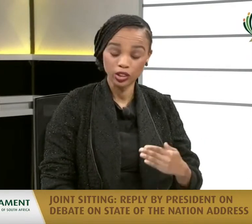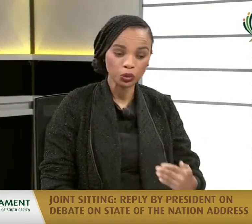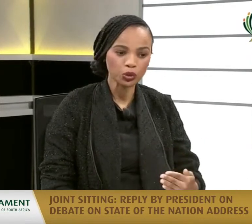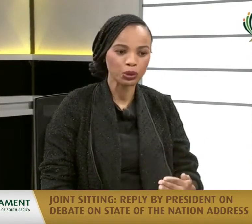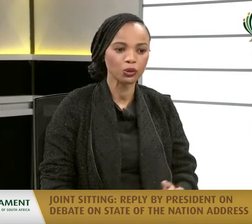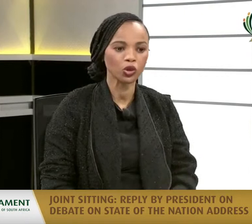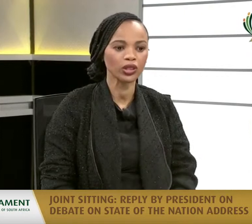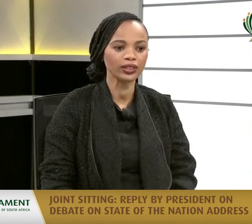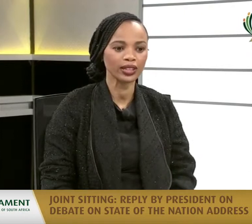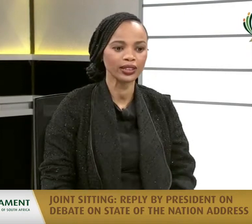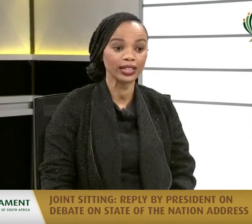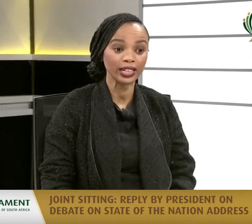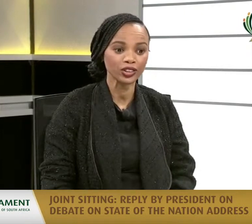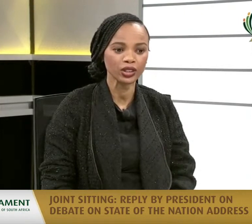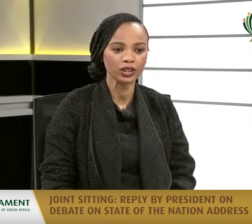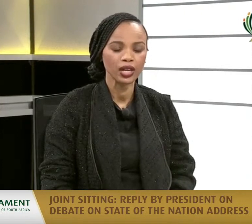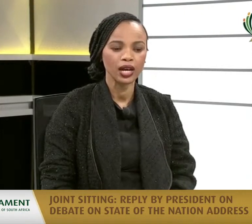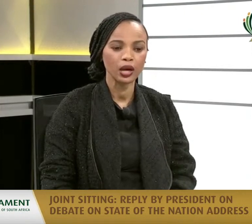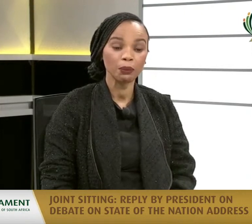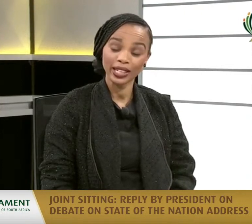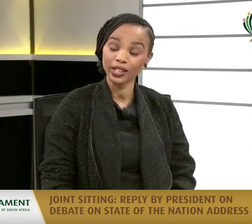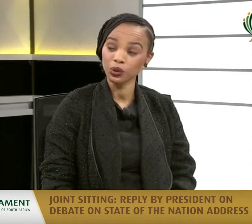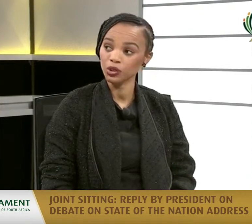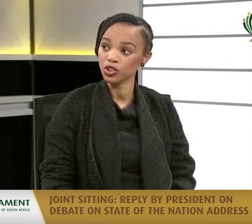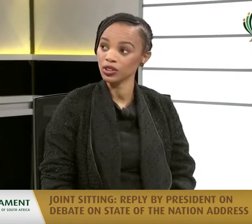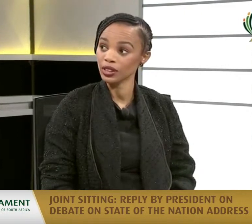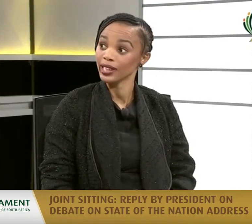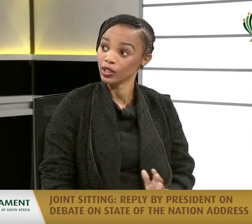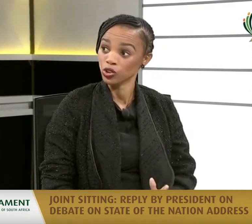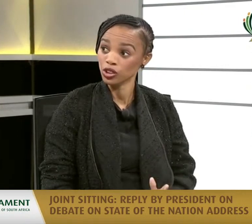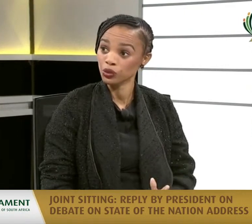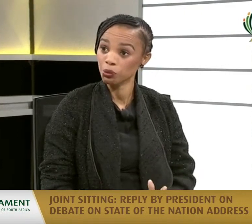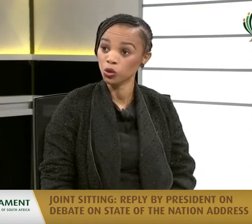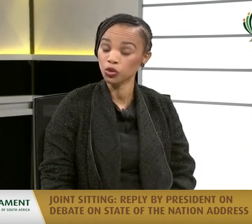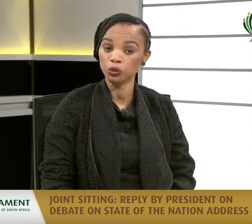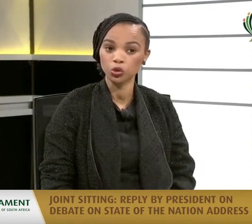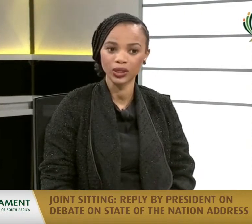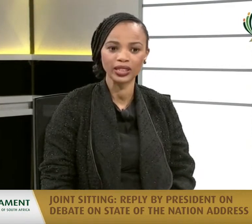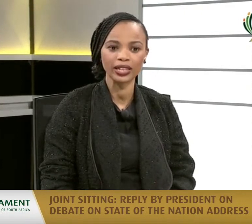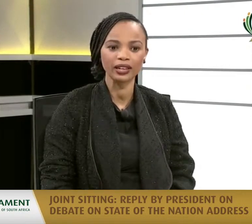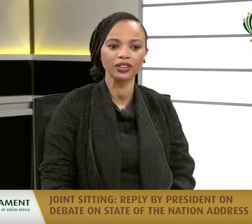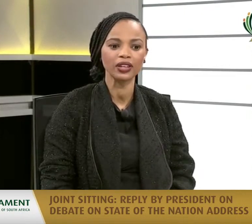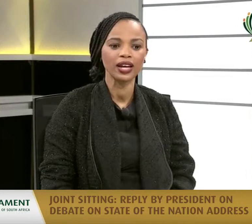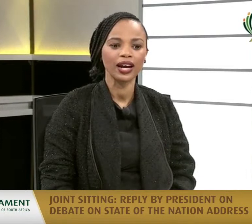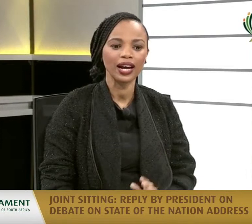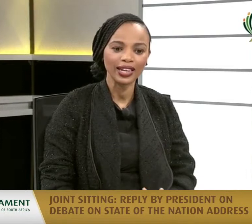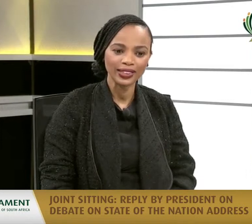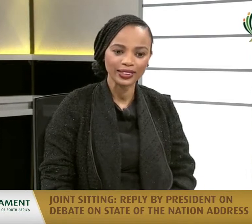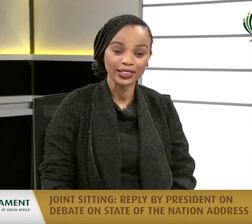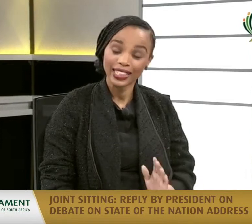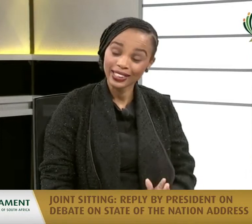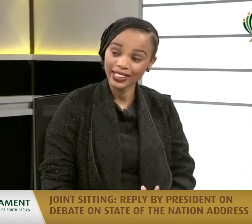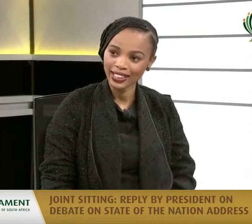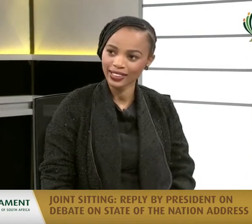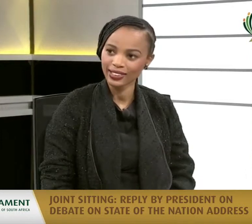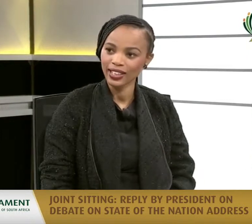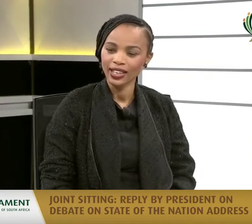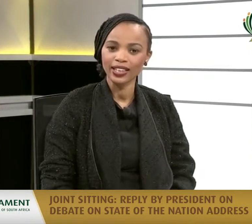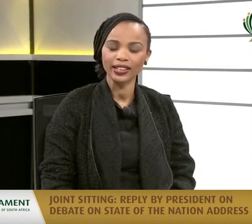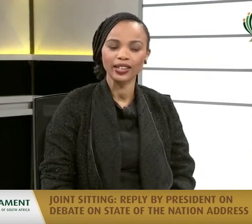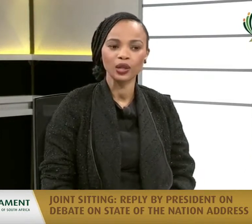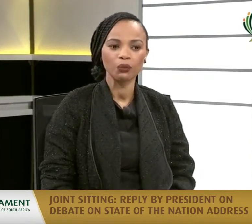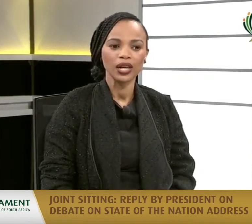capability. And you would remember, colleagues, that the National Planning Commission's diagnostic report from 2011 highlighted, it